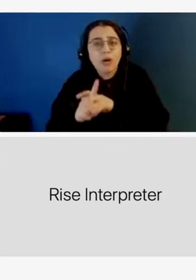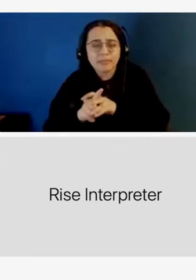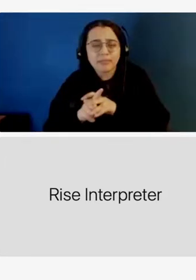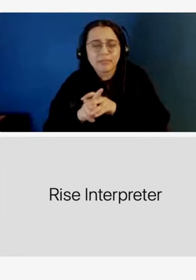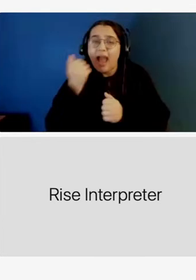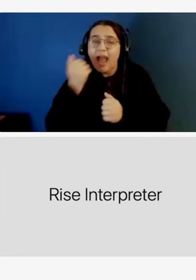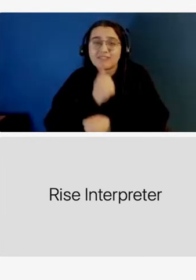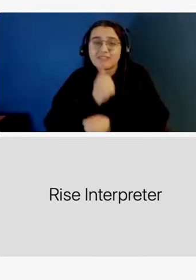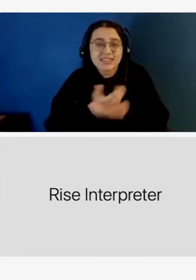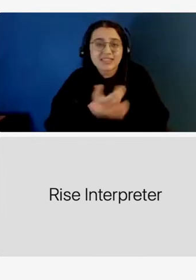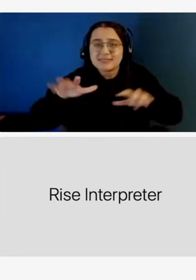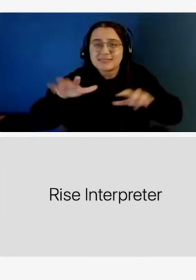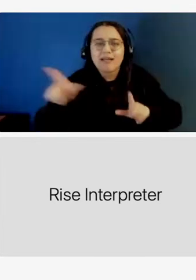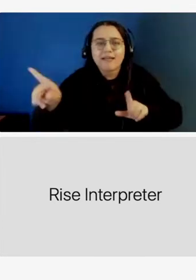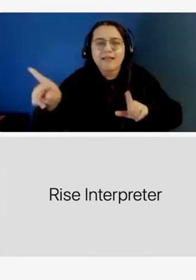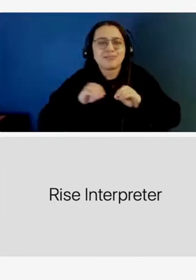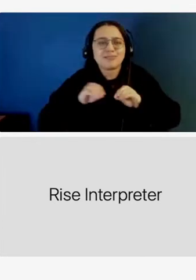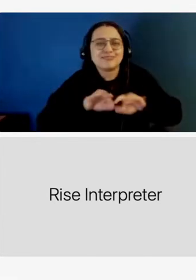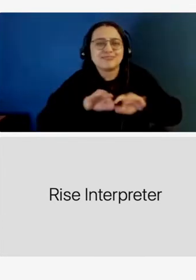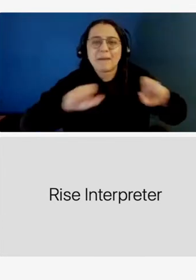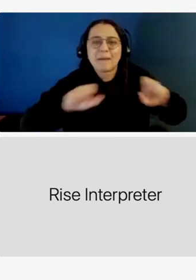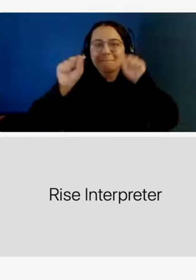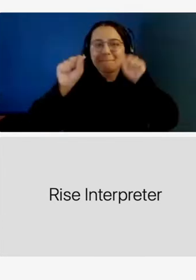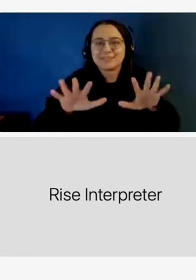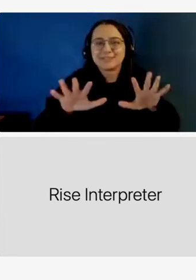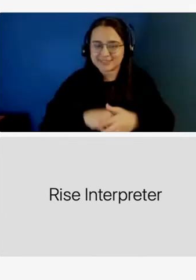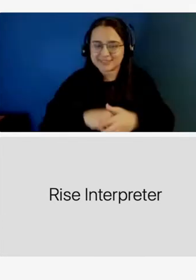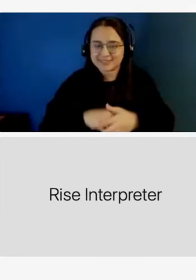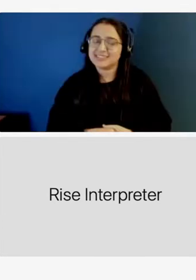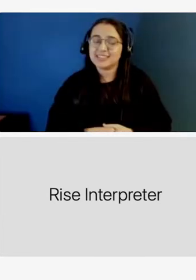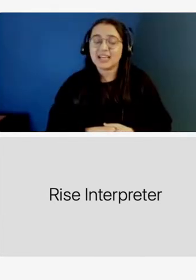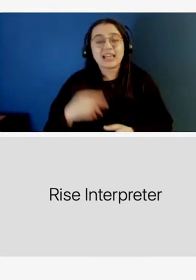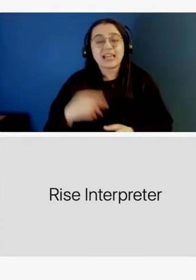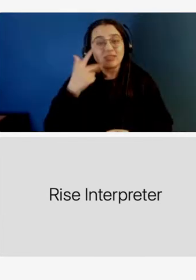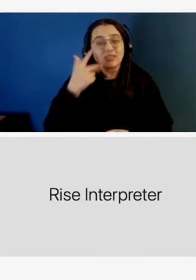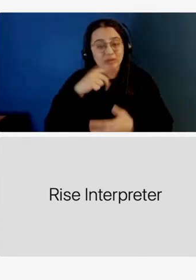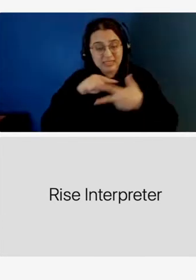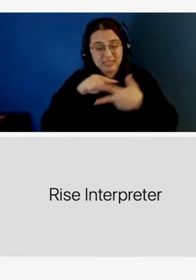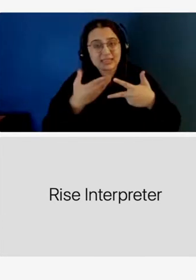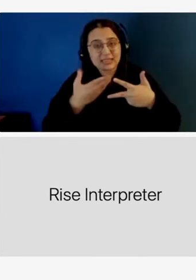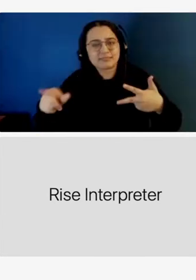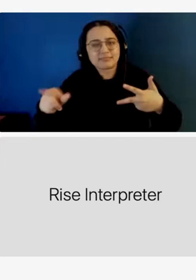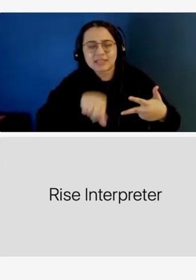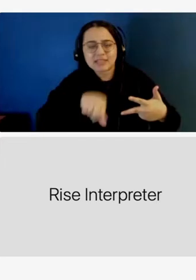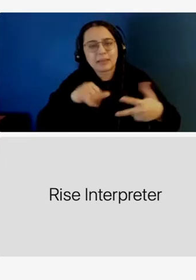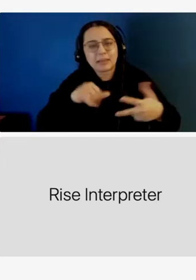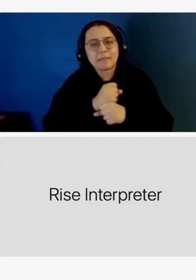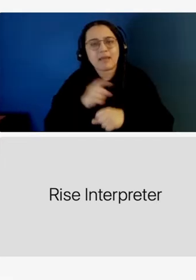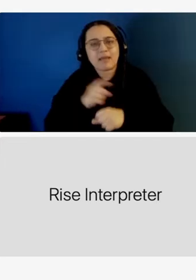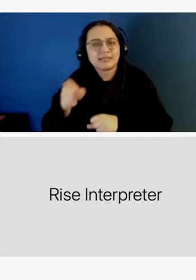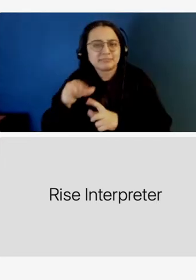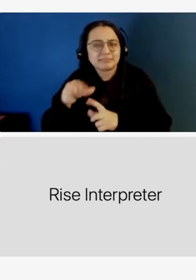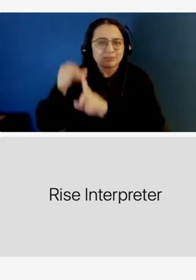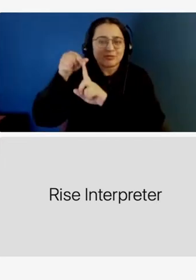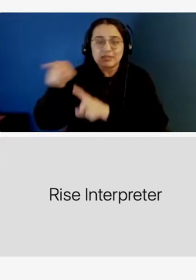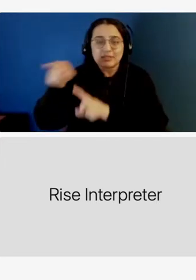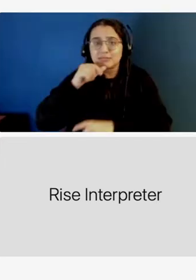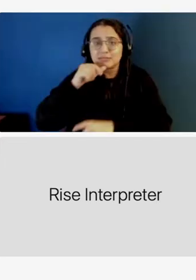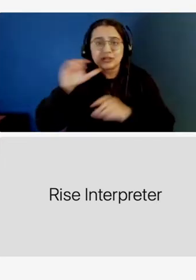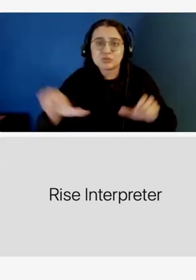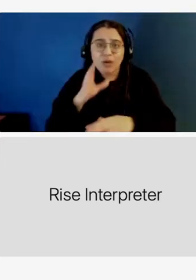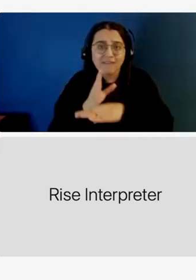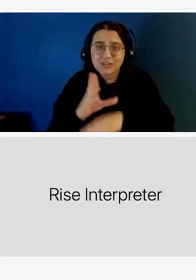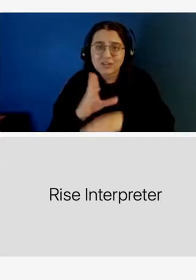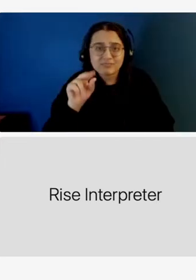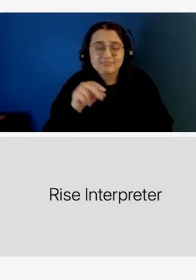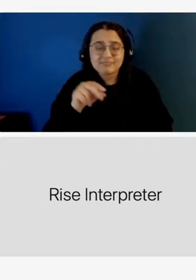Three things that Mr. Ruiz loves and makes him special. He doesn't just do average. He always wants an event to leave a lasting impression